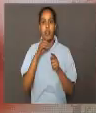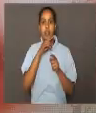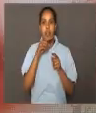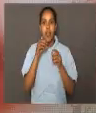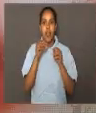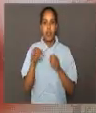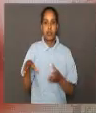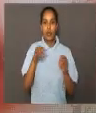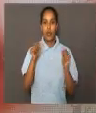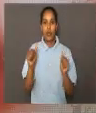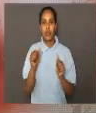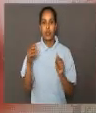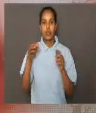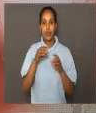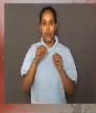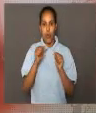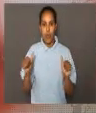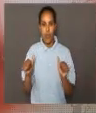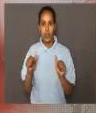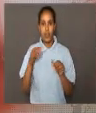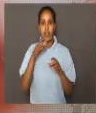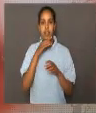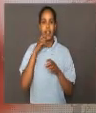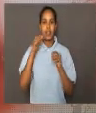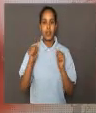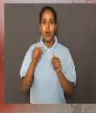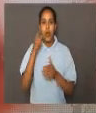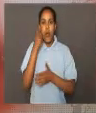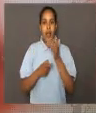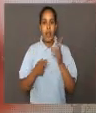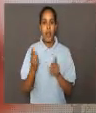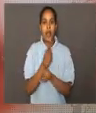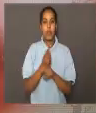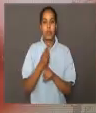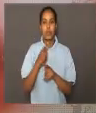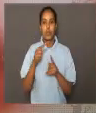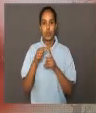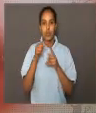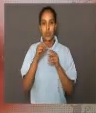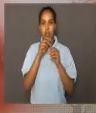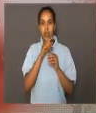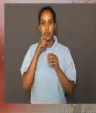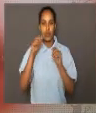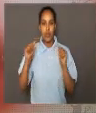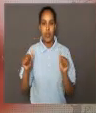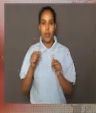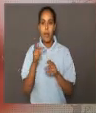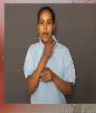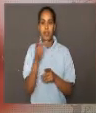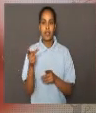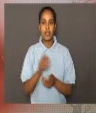Students, when a solute dissolves in a solvent, what happens to the